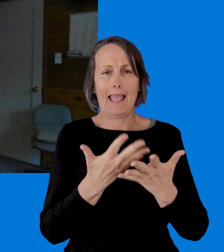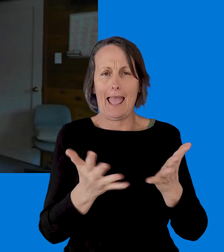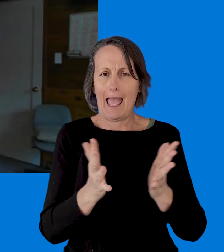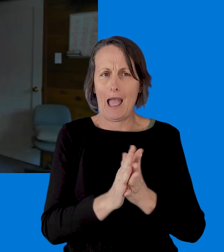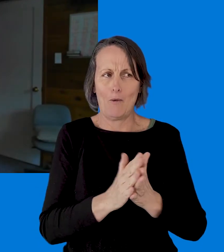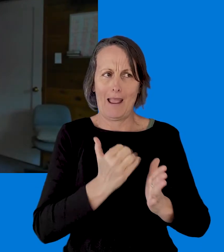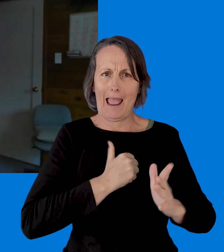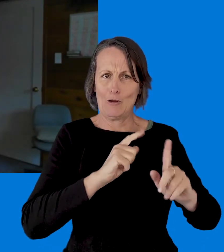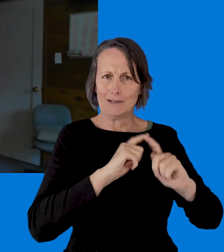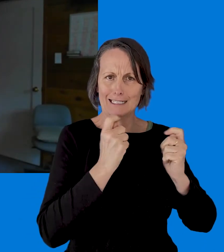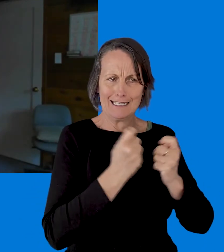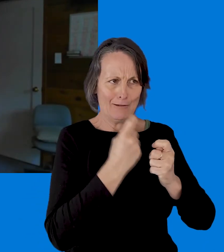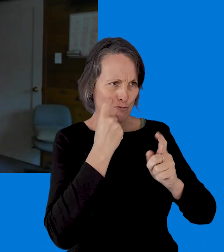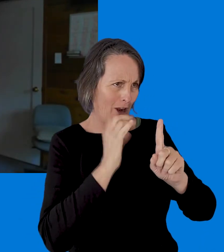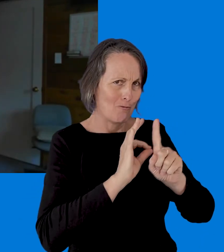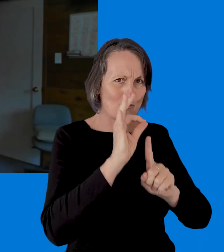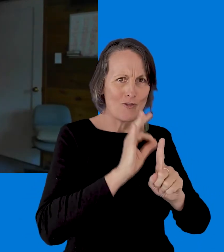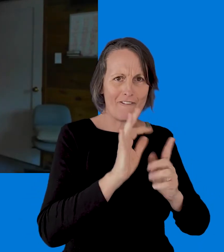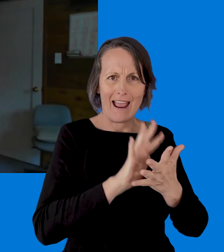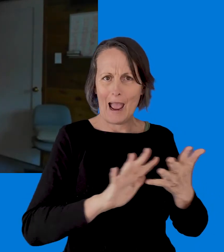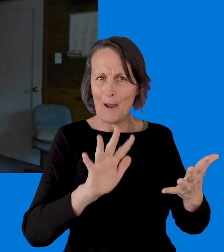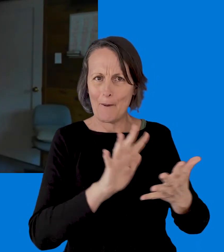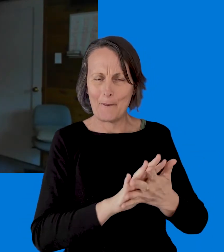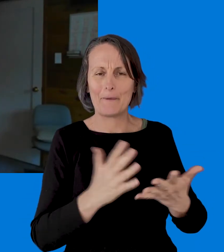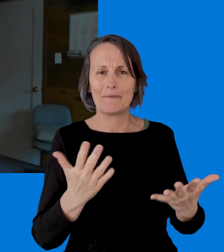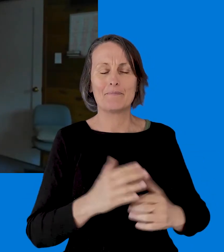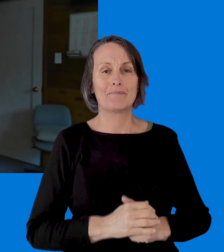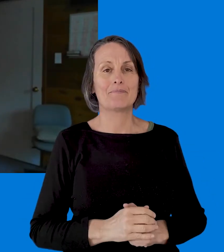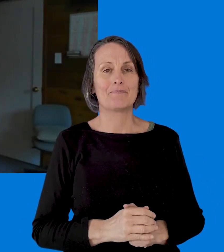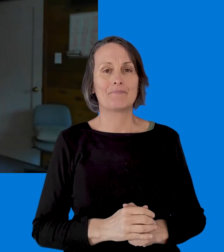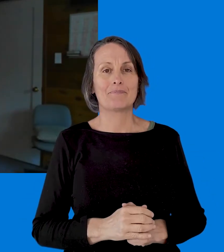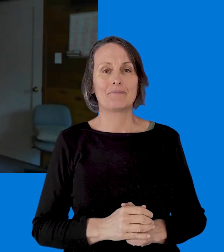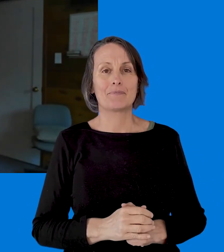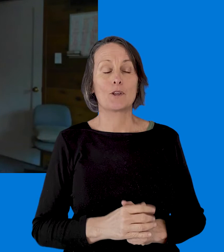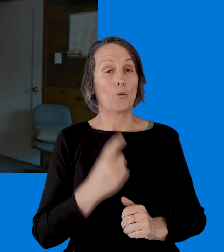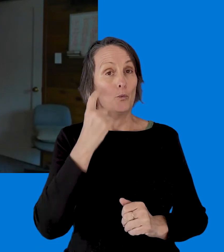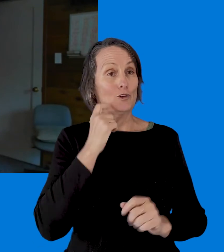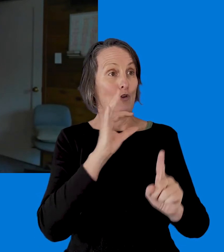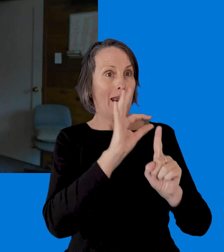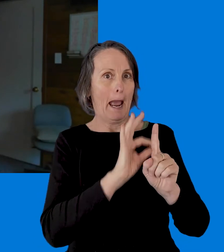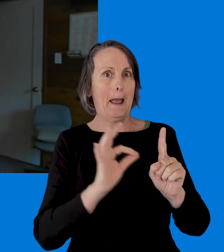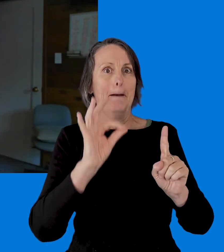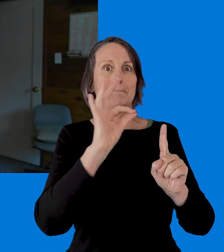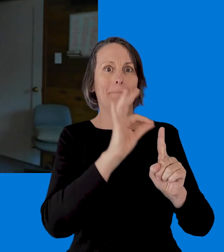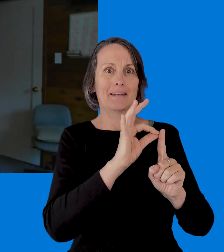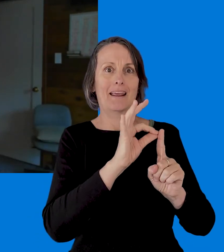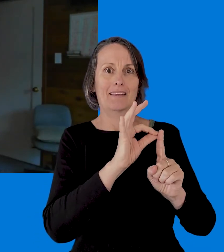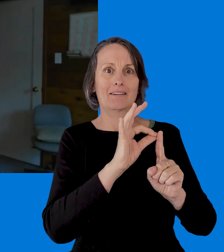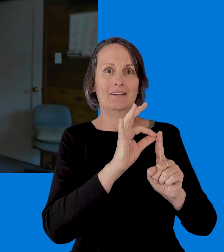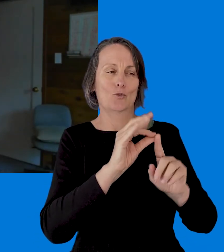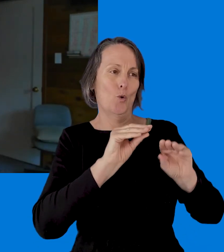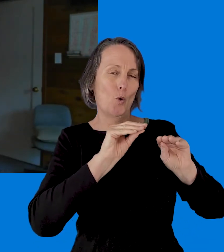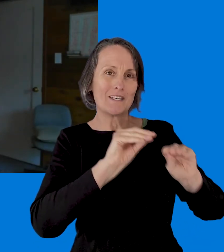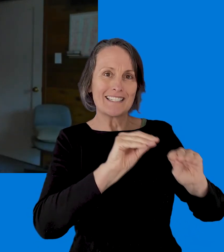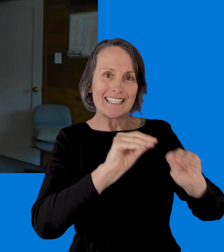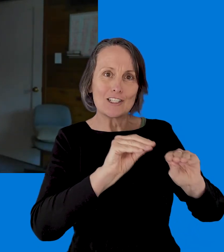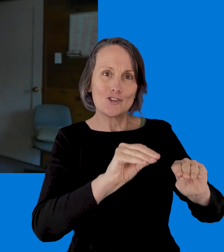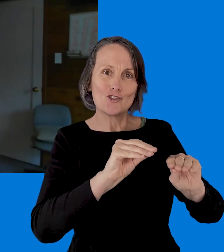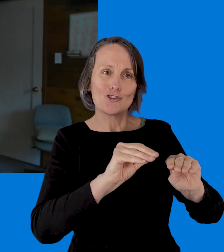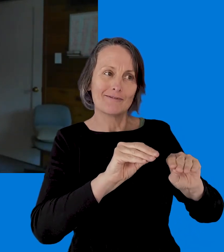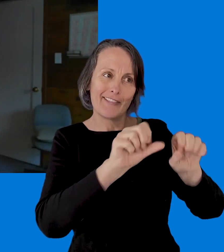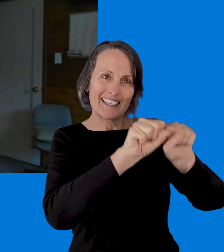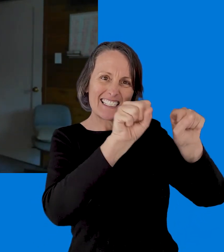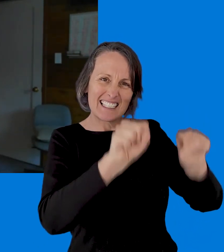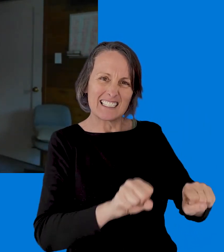continually updating and training the generic model that I kind of used in this presentation, but we're